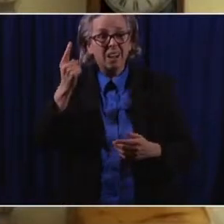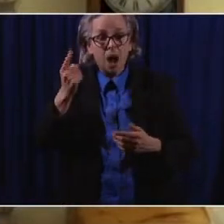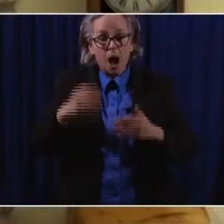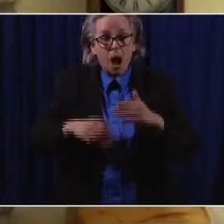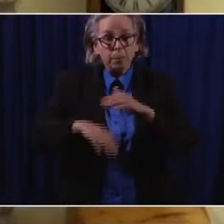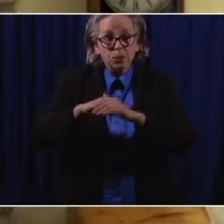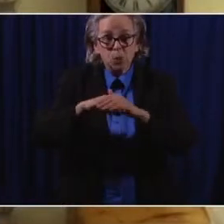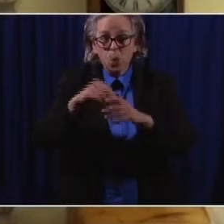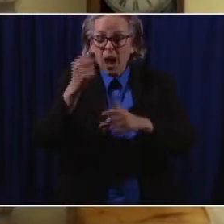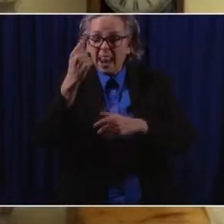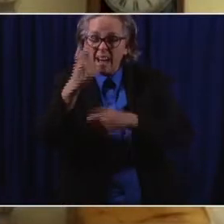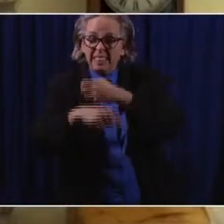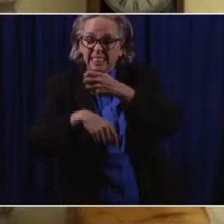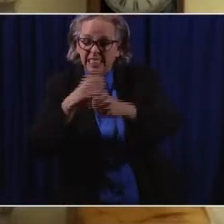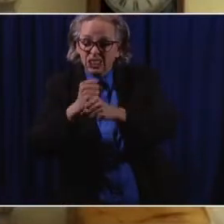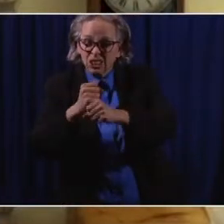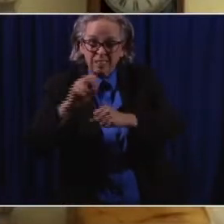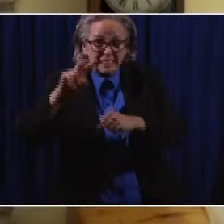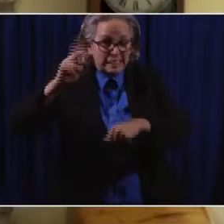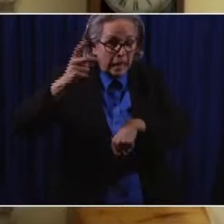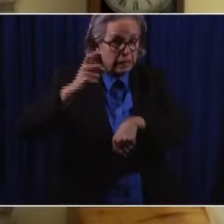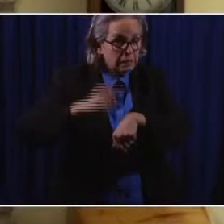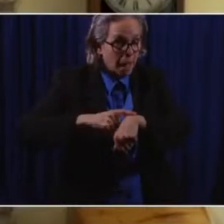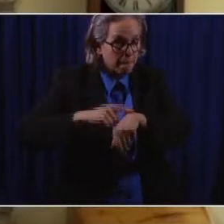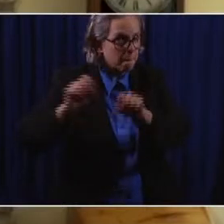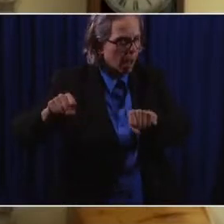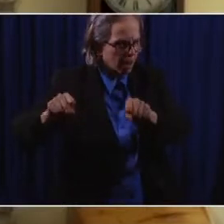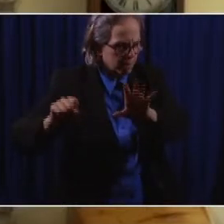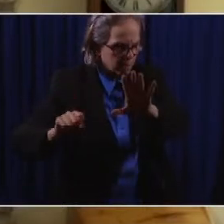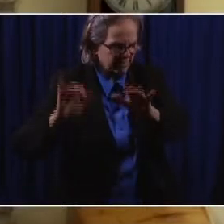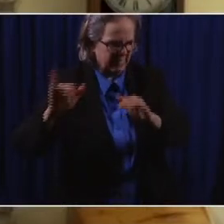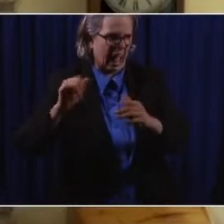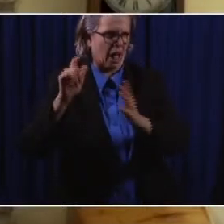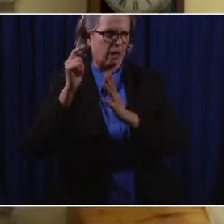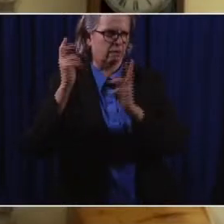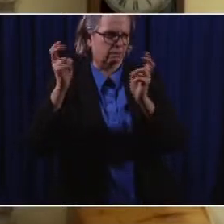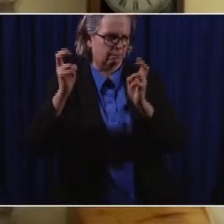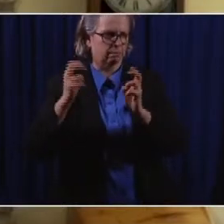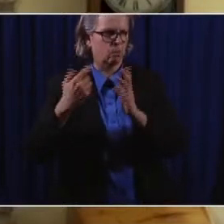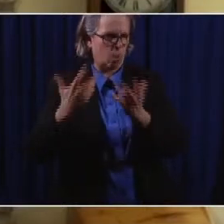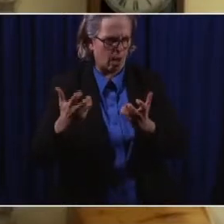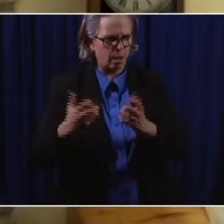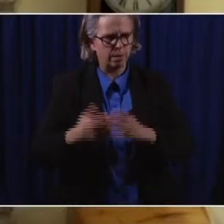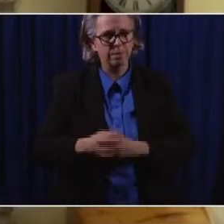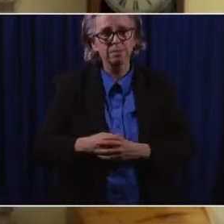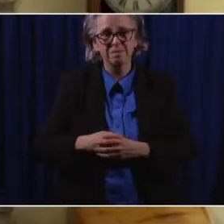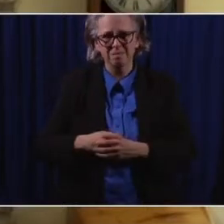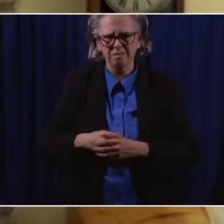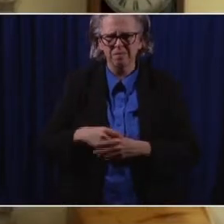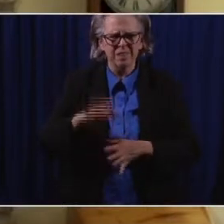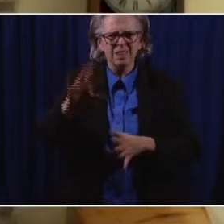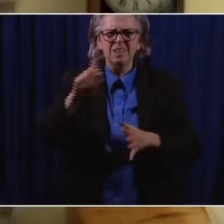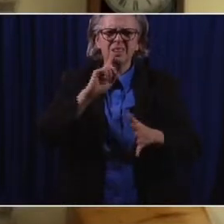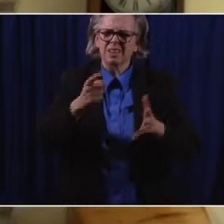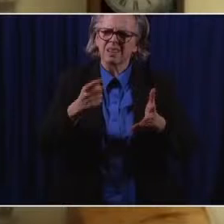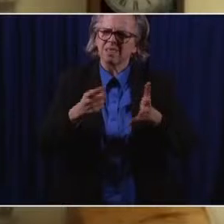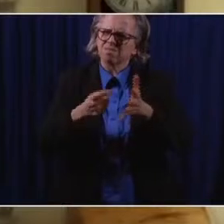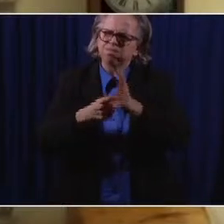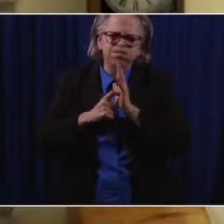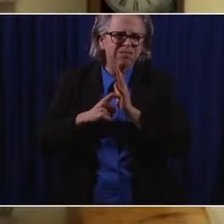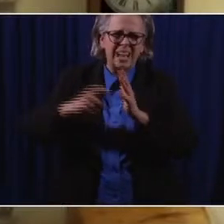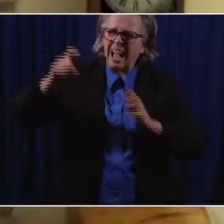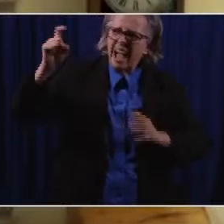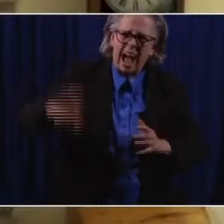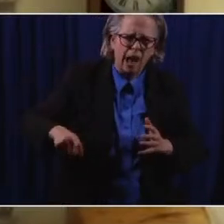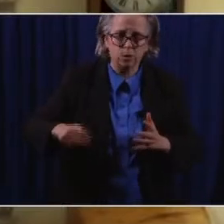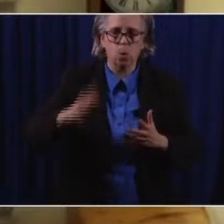with a gun again after that. This legislation is necessary. It will, in fact, save lives. I